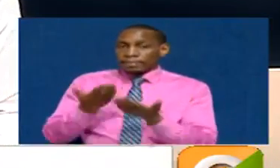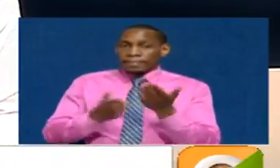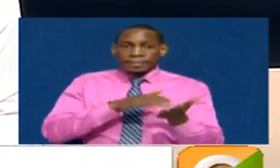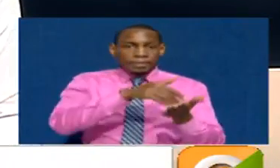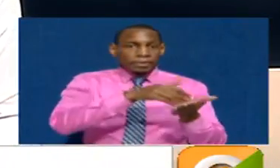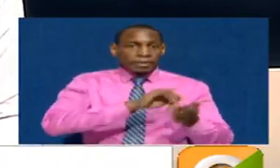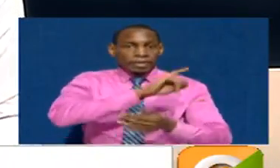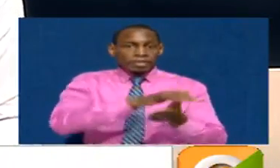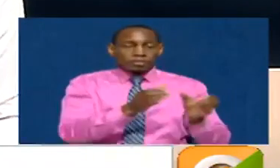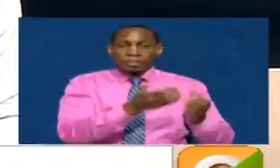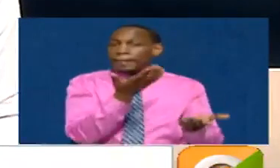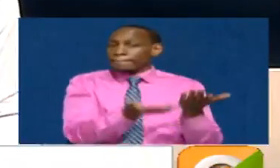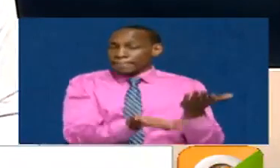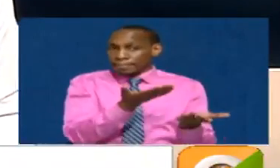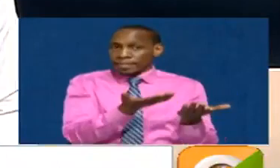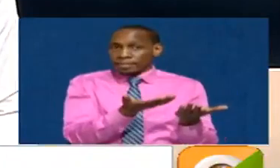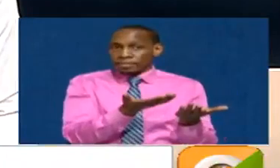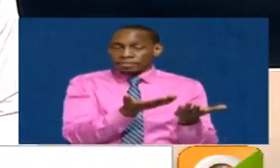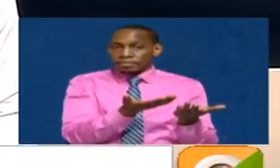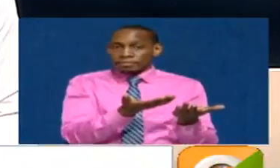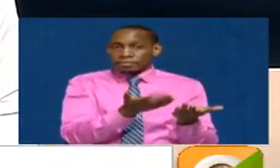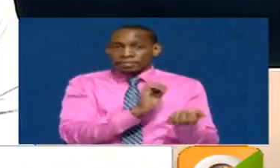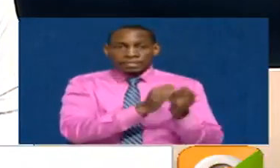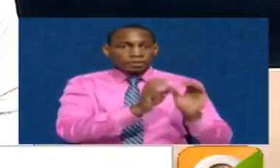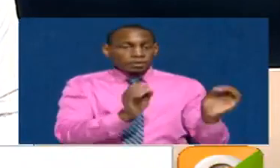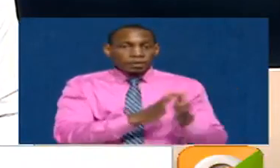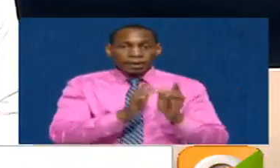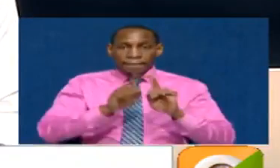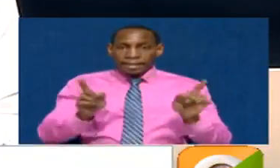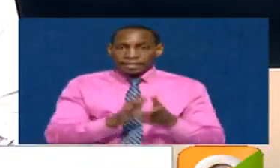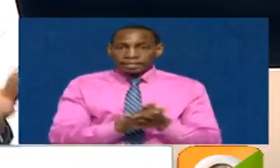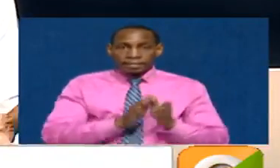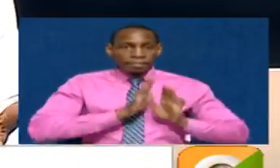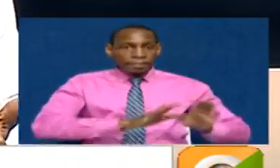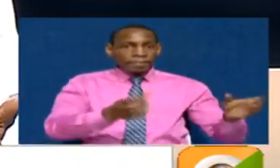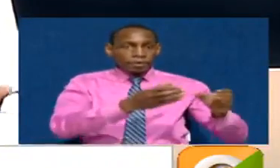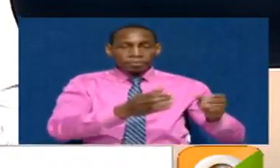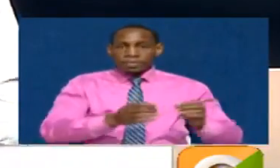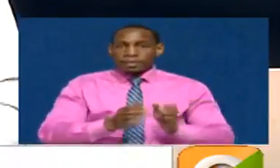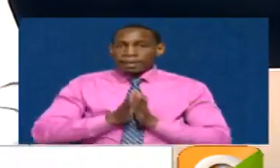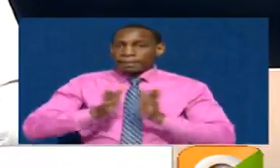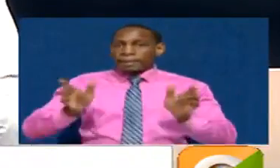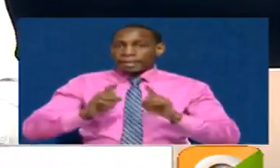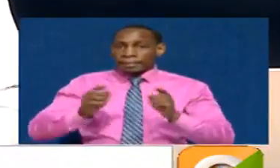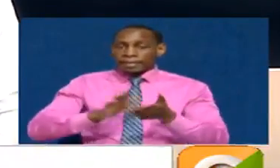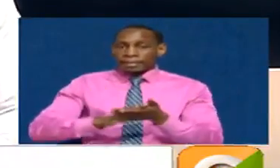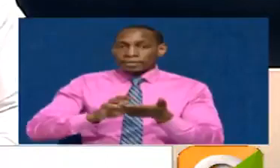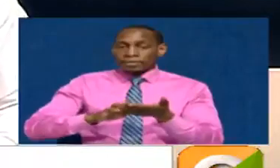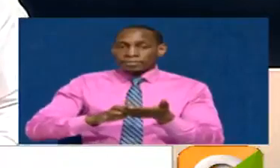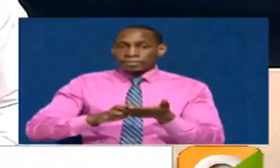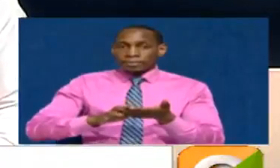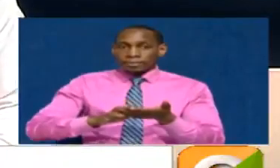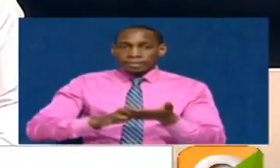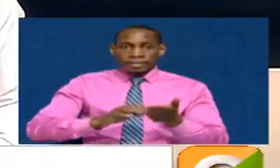weakened Jubilee, perhaps irreversibly. But to dismiss the party so publicly, yet fail to relinquish